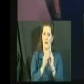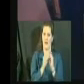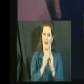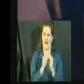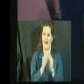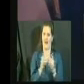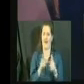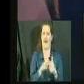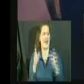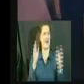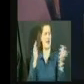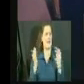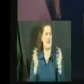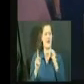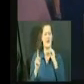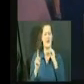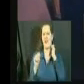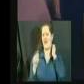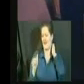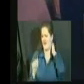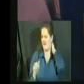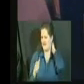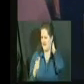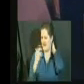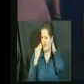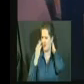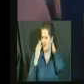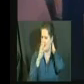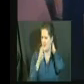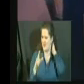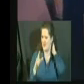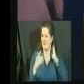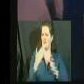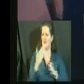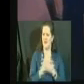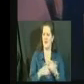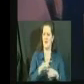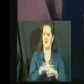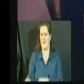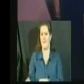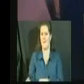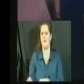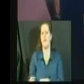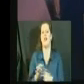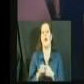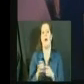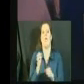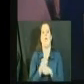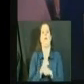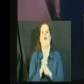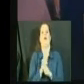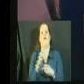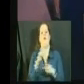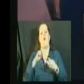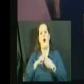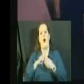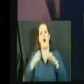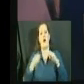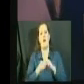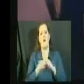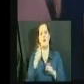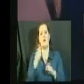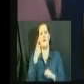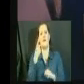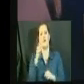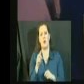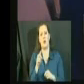then they compare it. Well, sometimes things happen that create problems for teachers to be